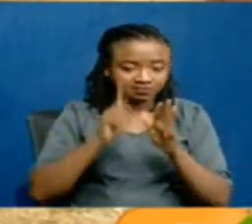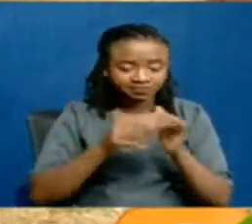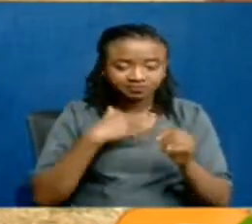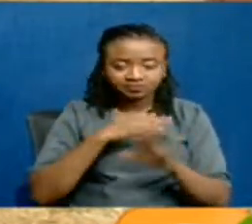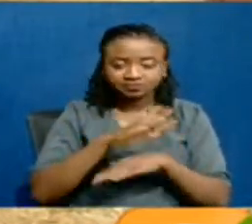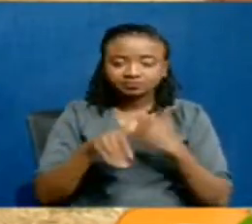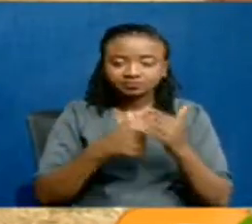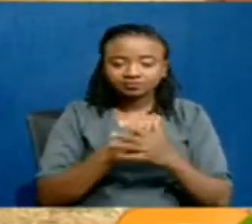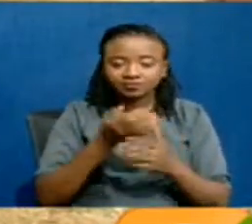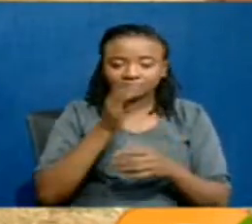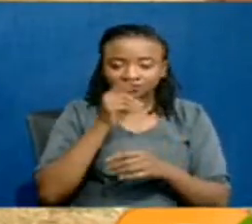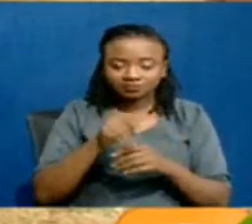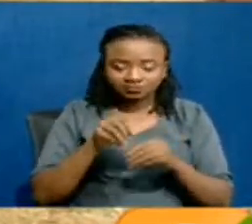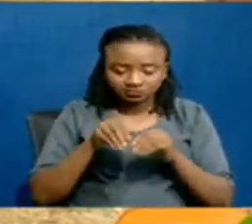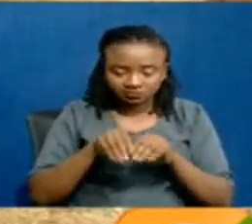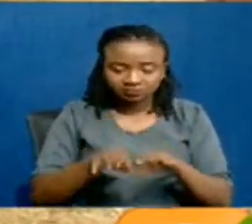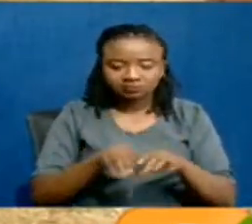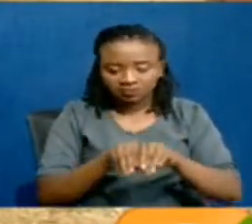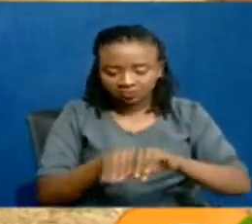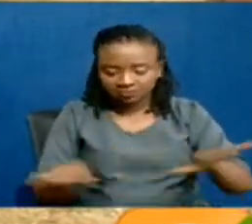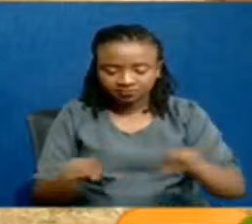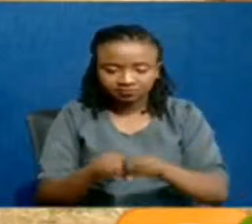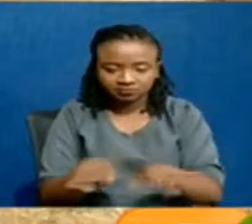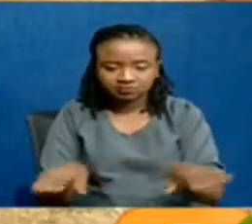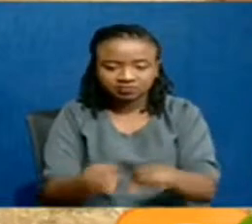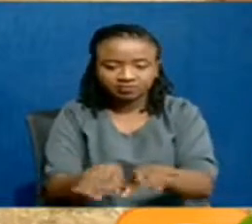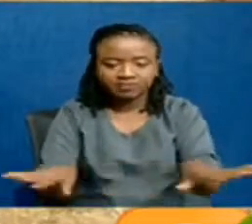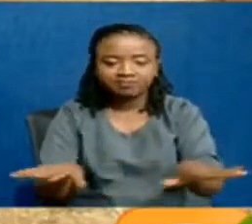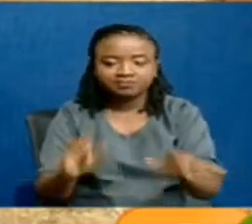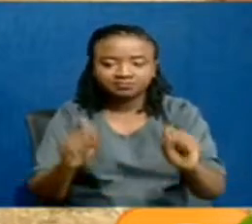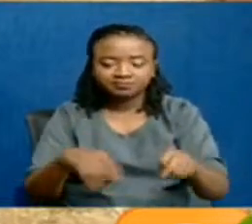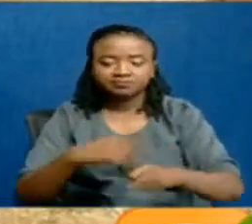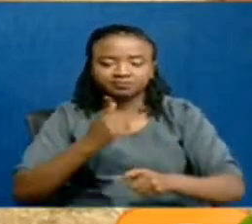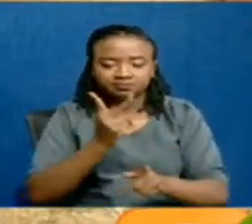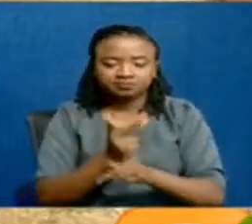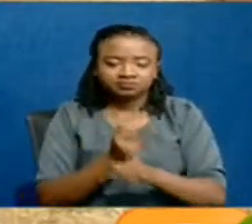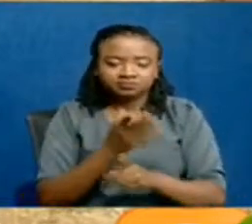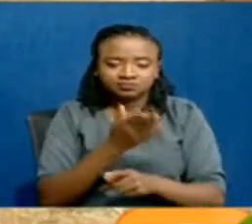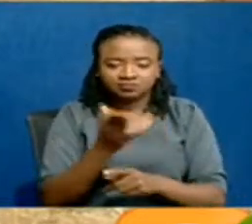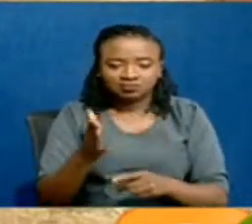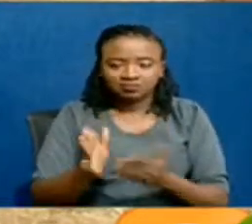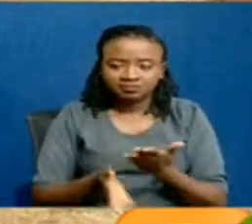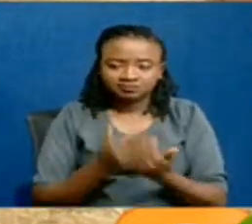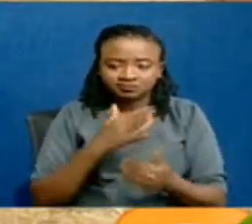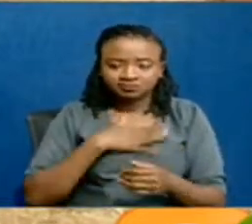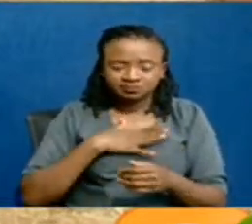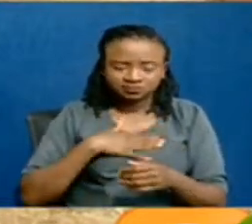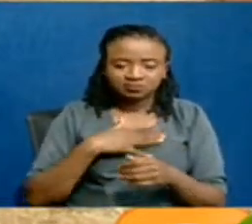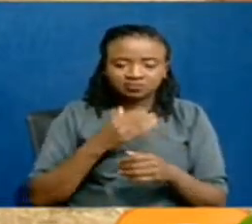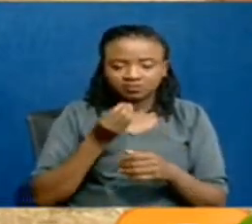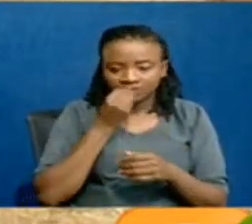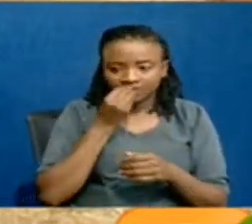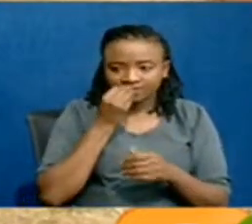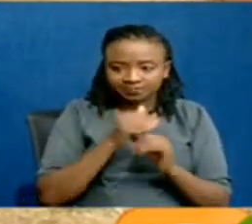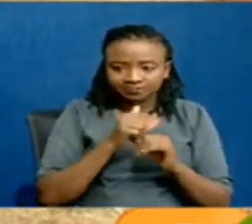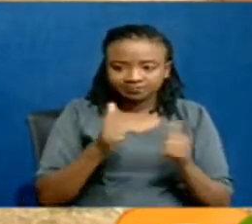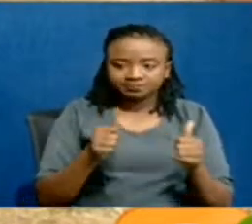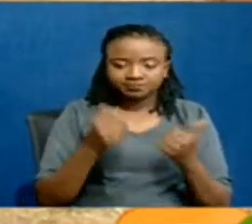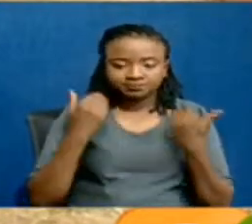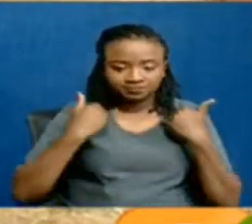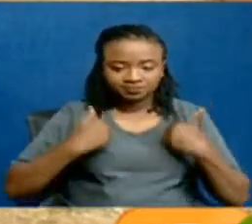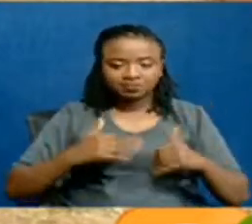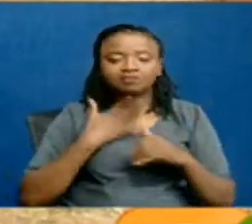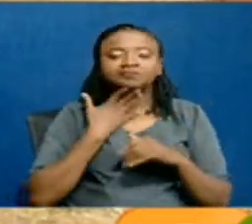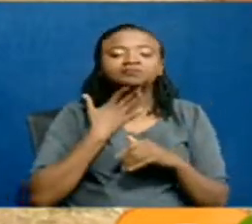inapita kwa njia iingie ndani inyunyize miti yangu inyunyize chakula yangu. Kwa hivyo mimi nataka